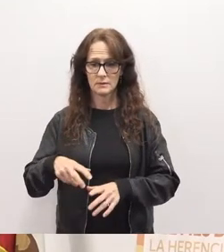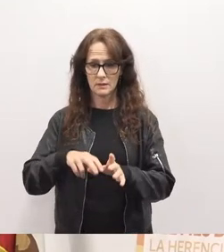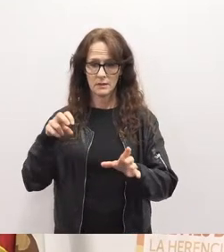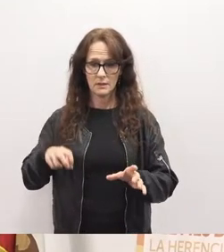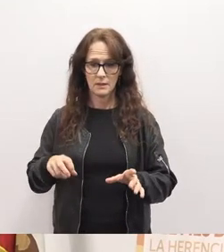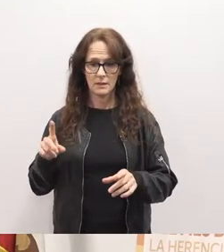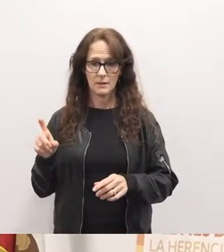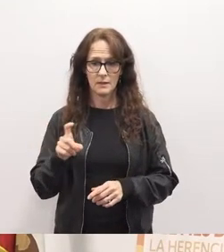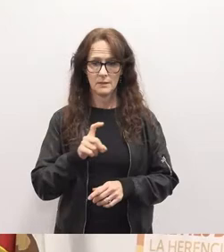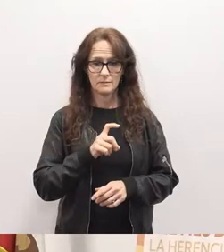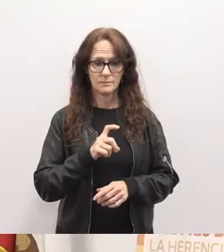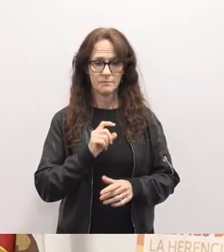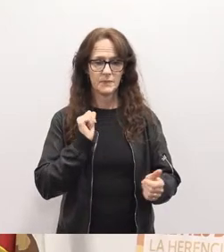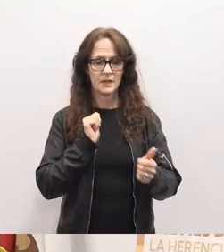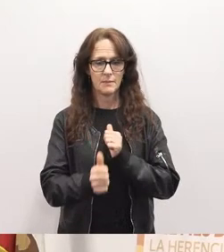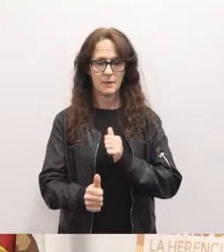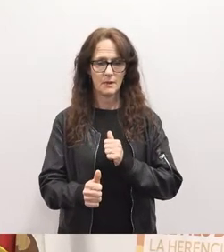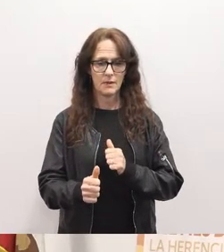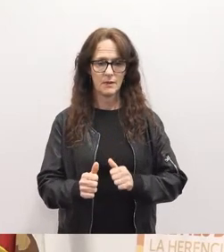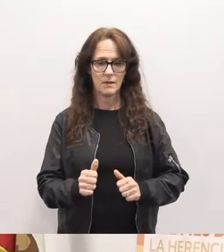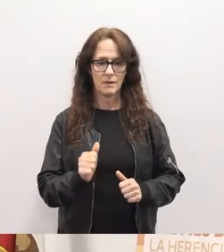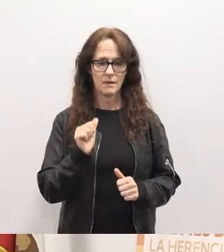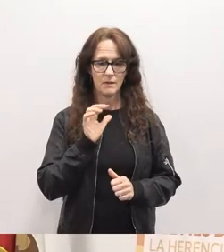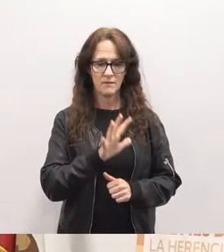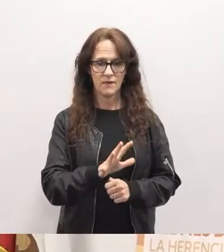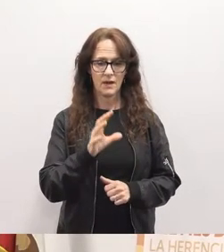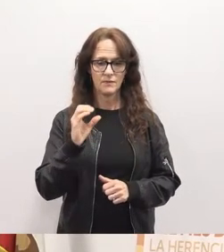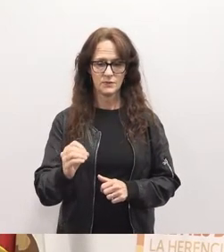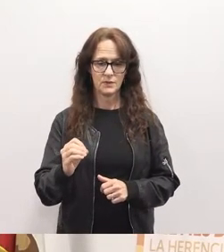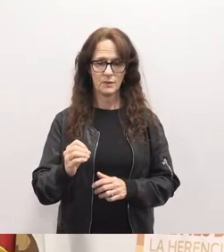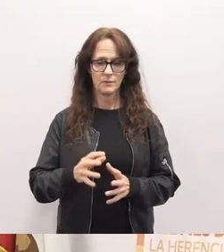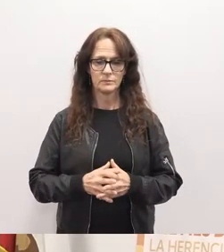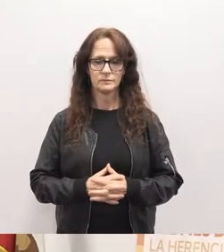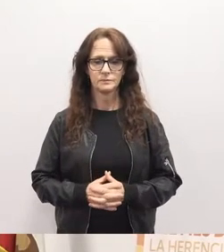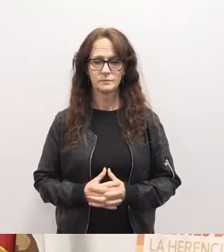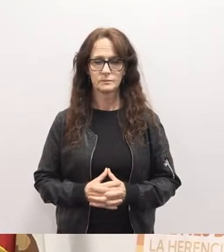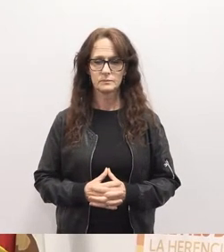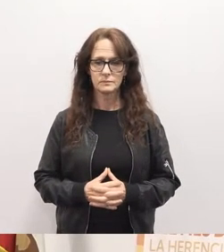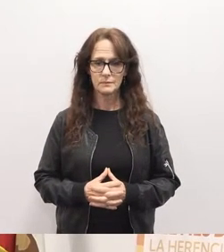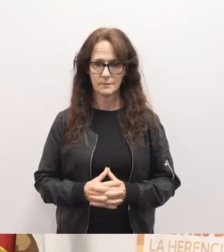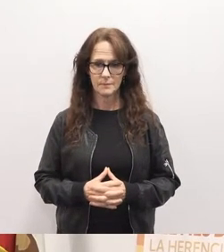abstentions? That passes 5-0.